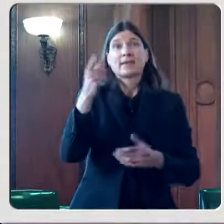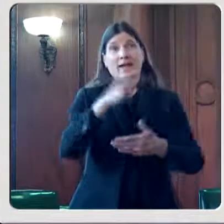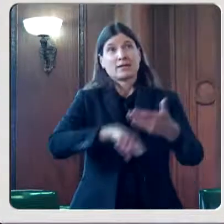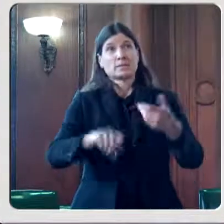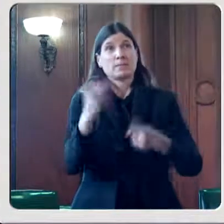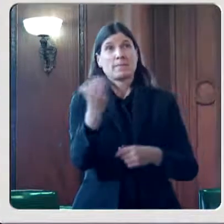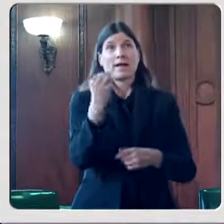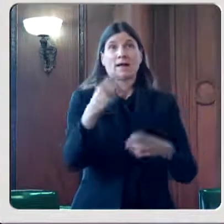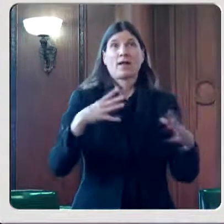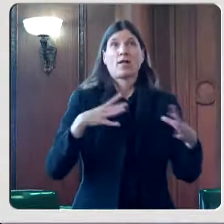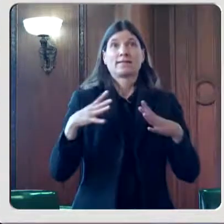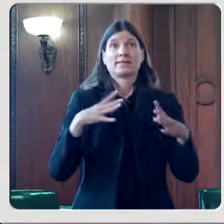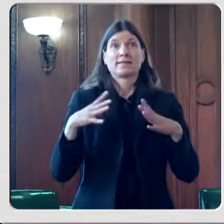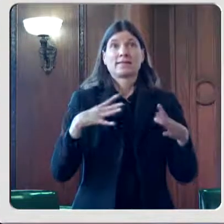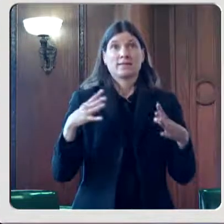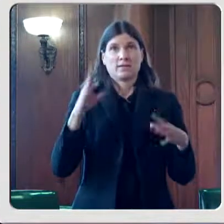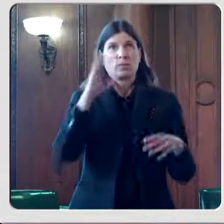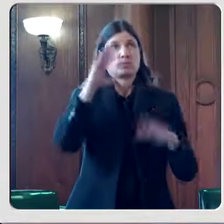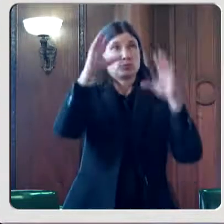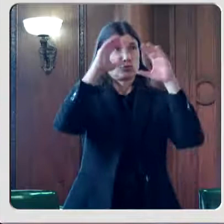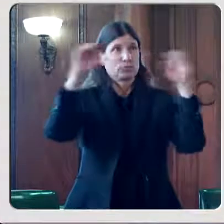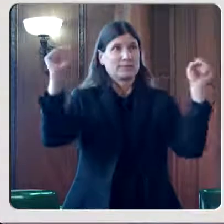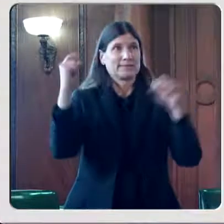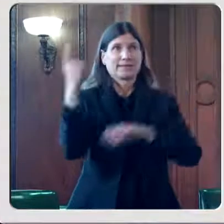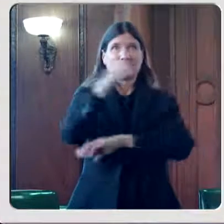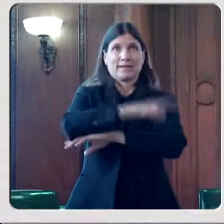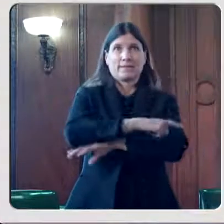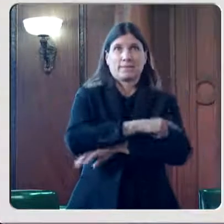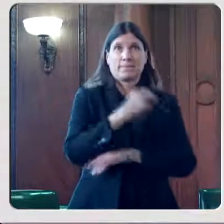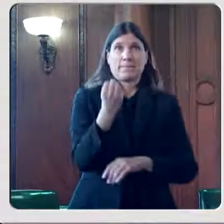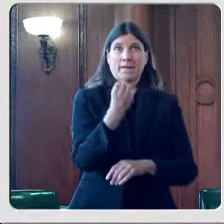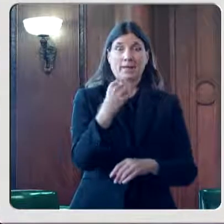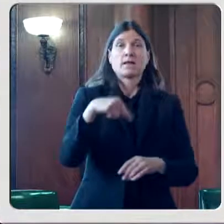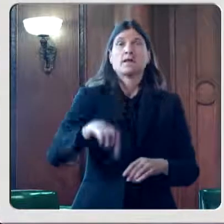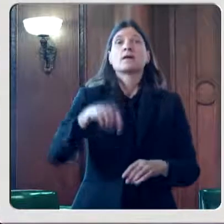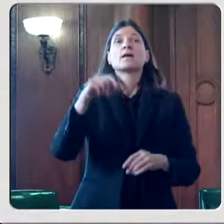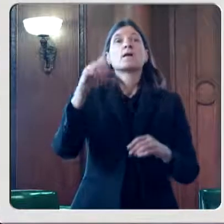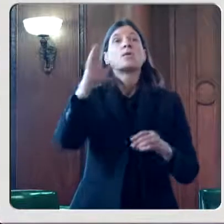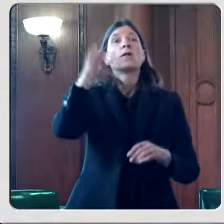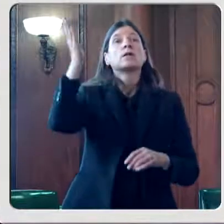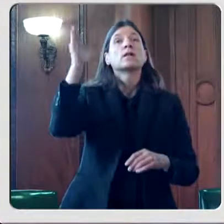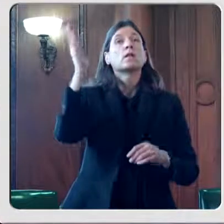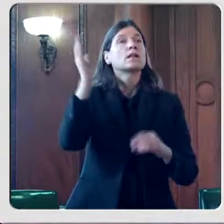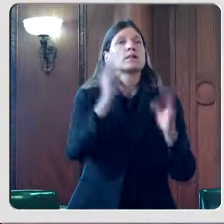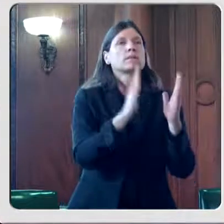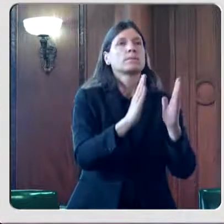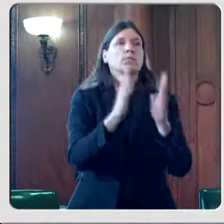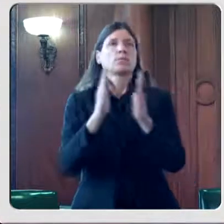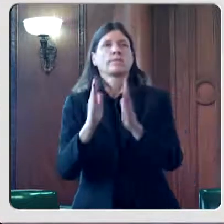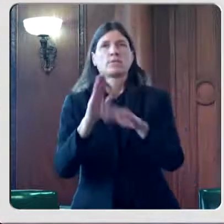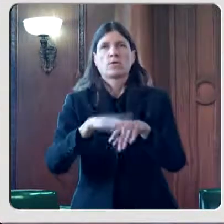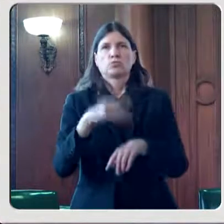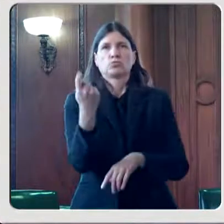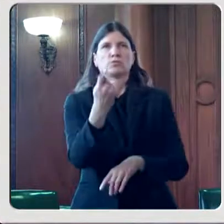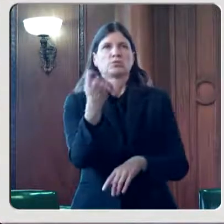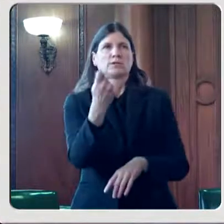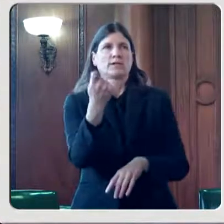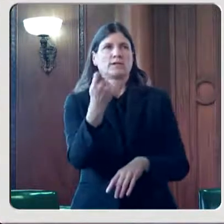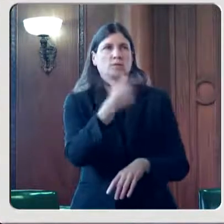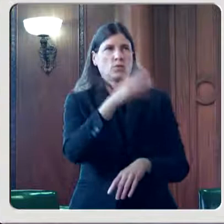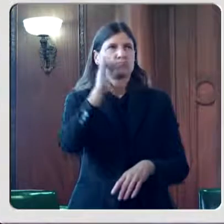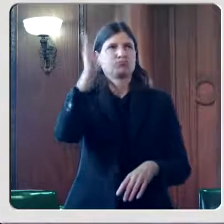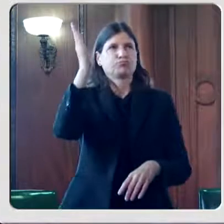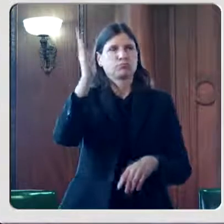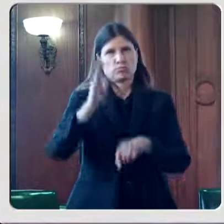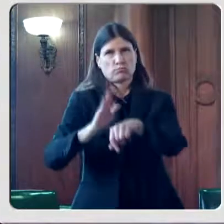holiday, which is Monday, we will be holding our COVID-19 city hospital update